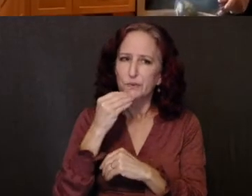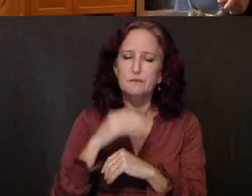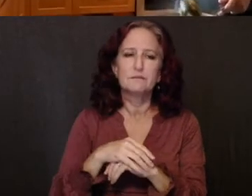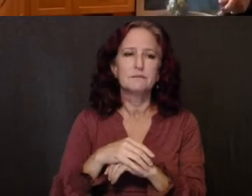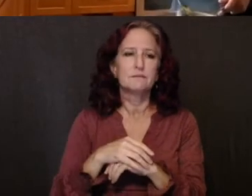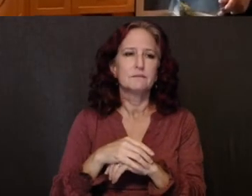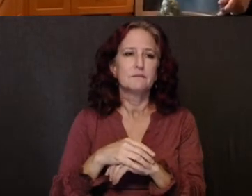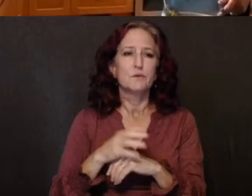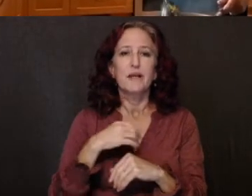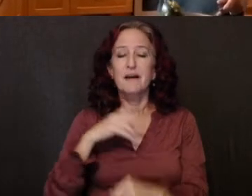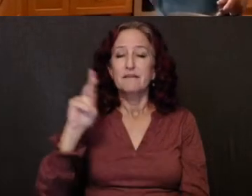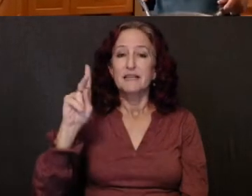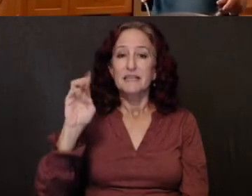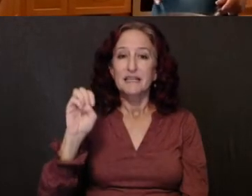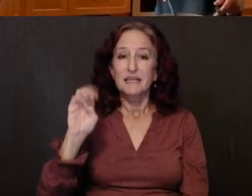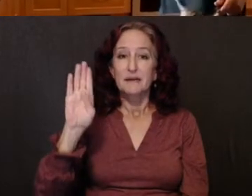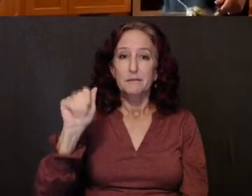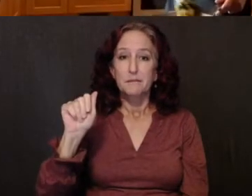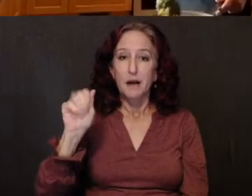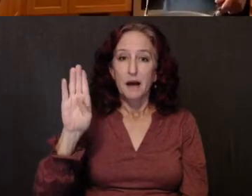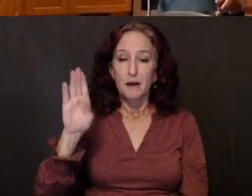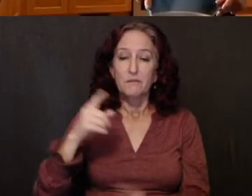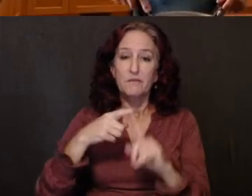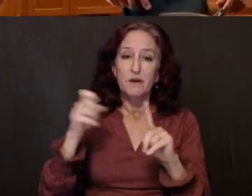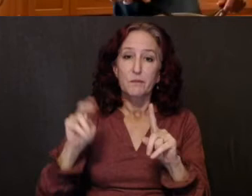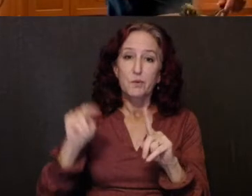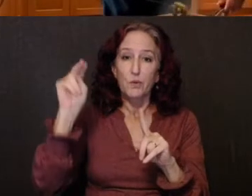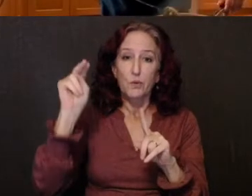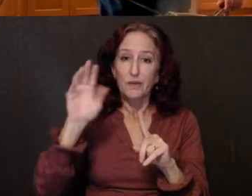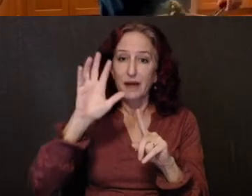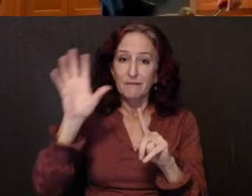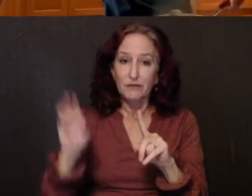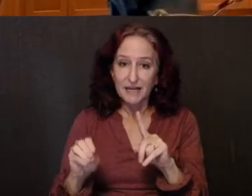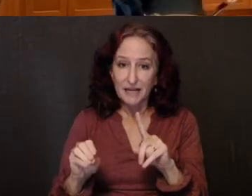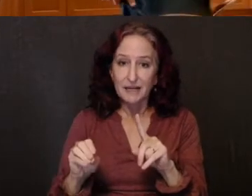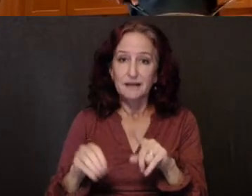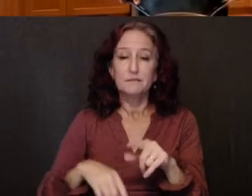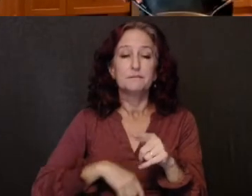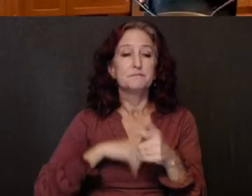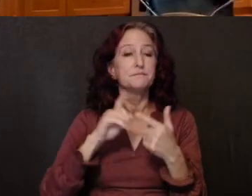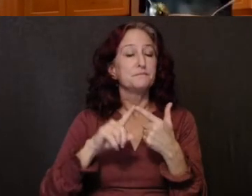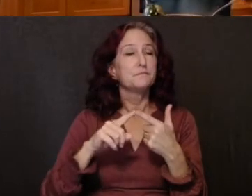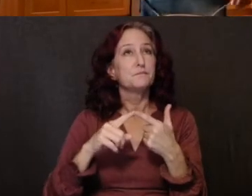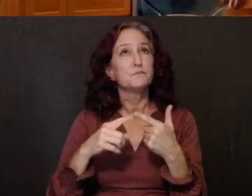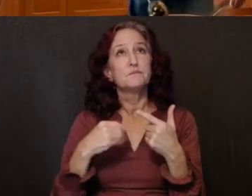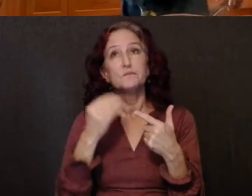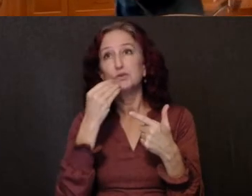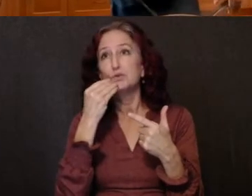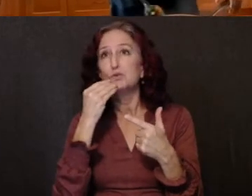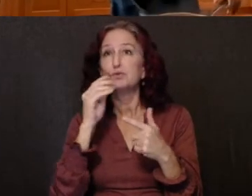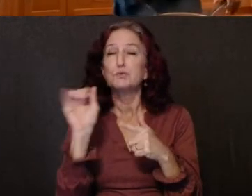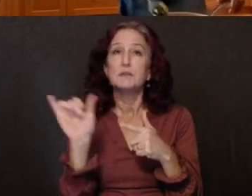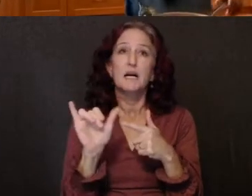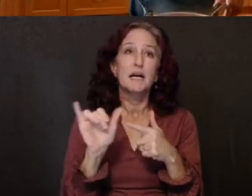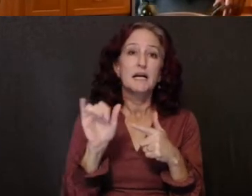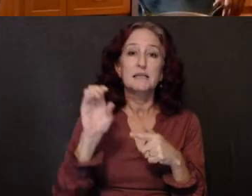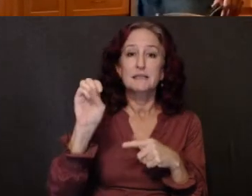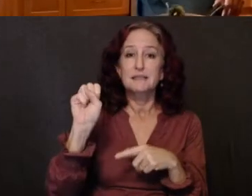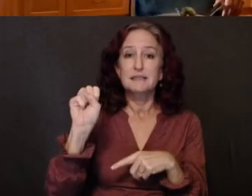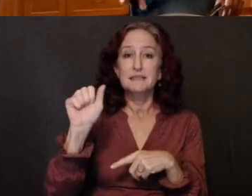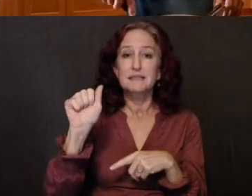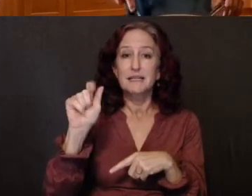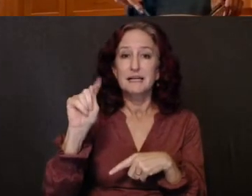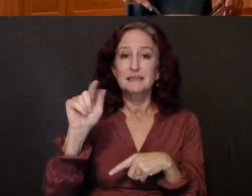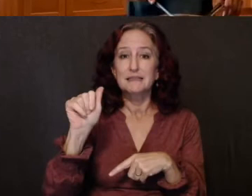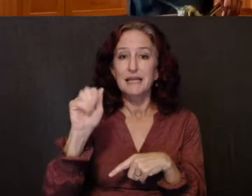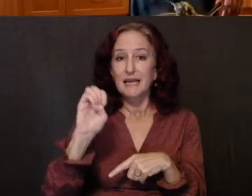doing takeout as well? Yeah, we do takeout. And so some of the dishes are, we do a kebab